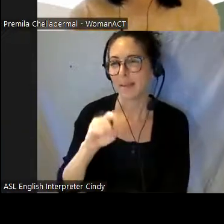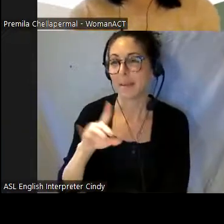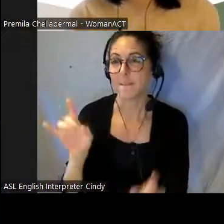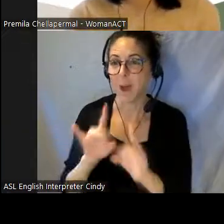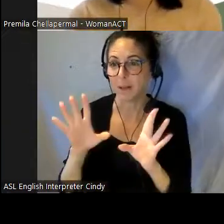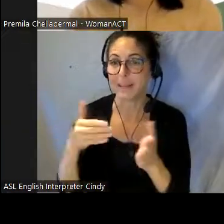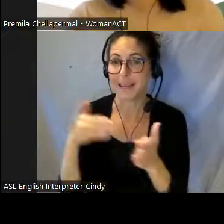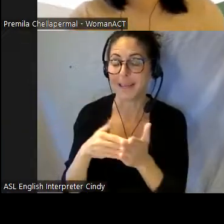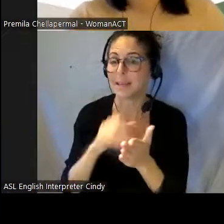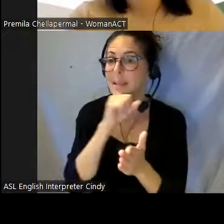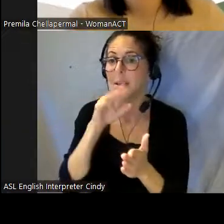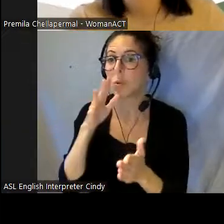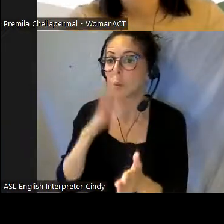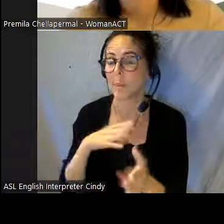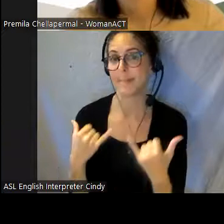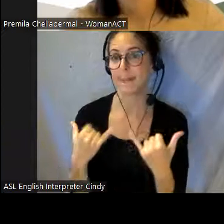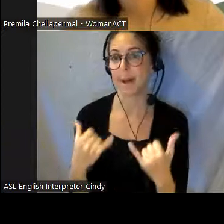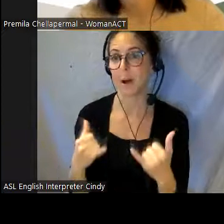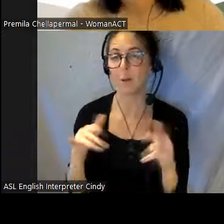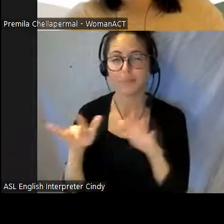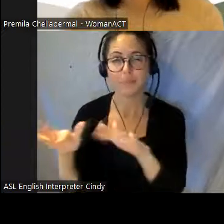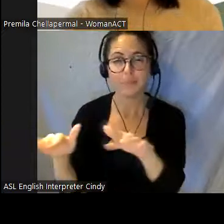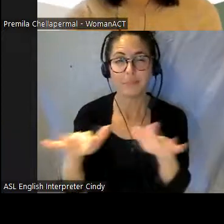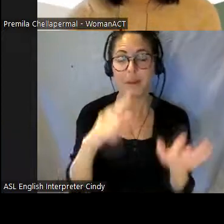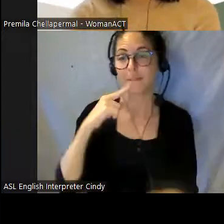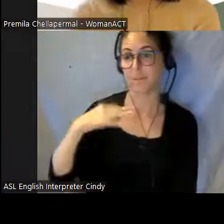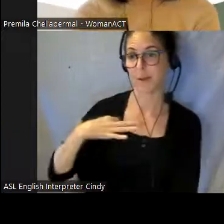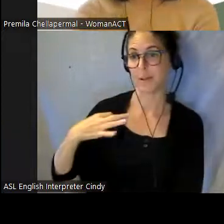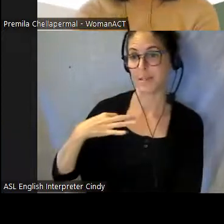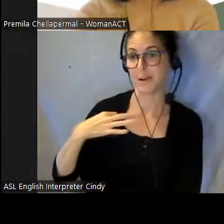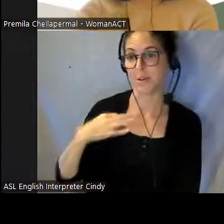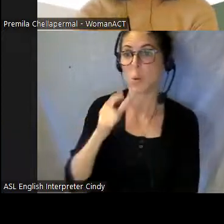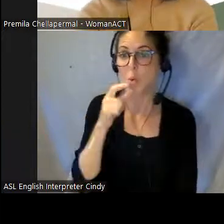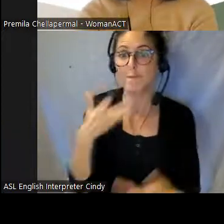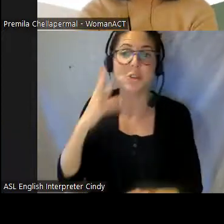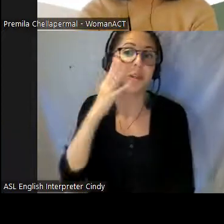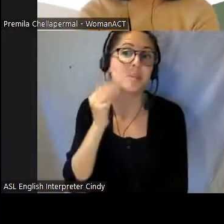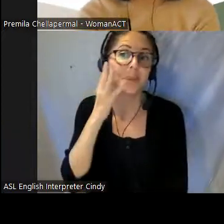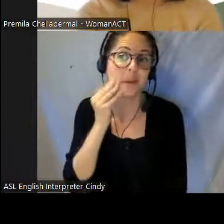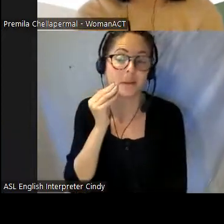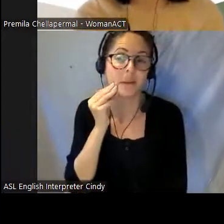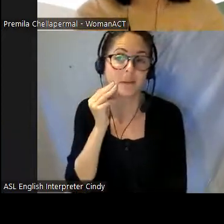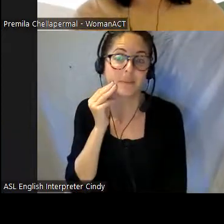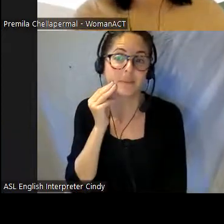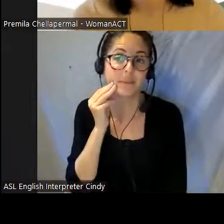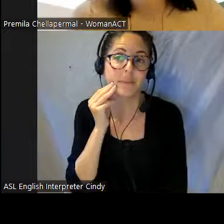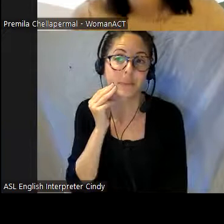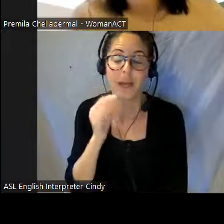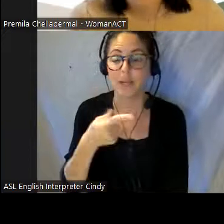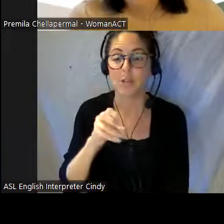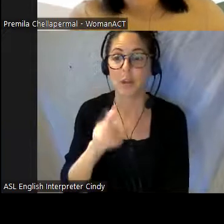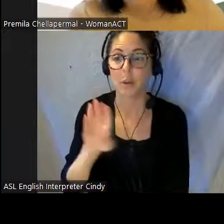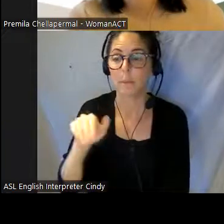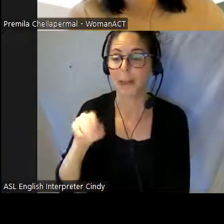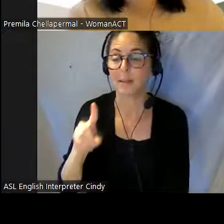women. We're currently looking for volunteers with lived experience of gender-based violence, so